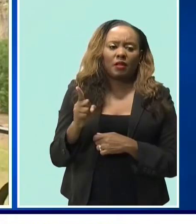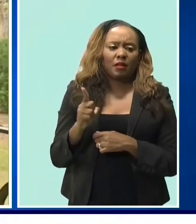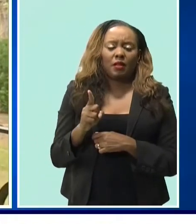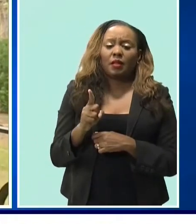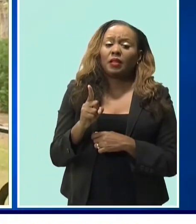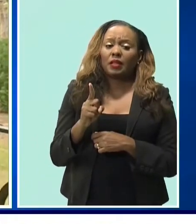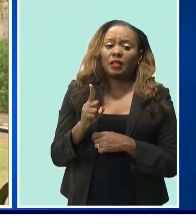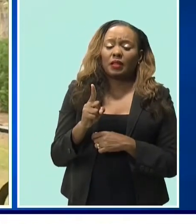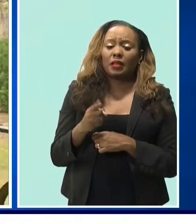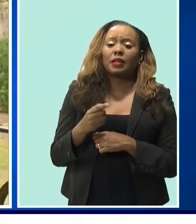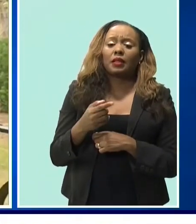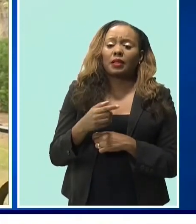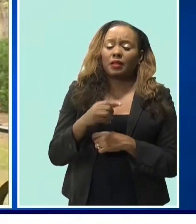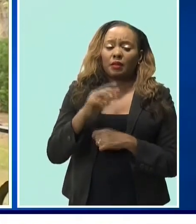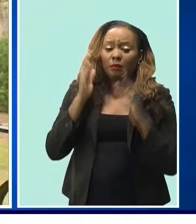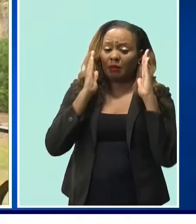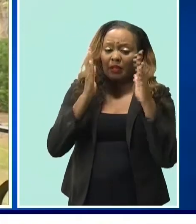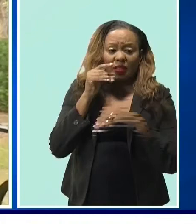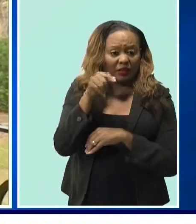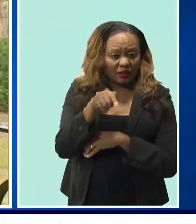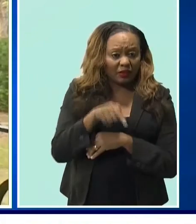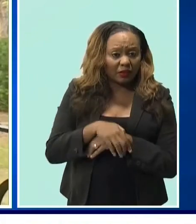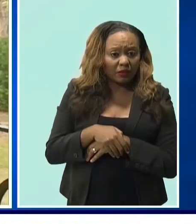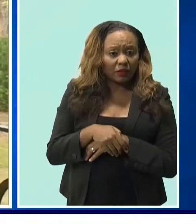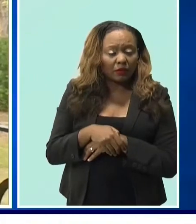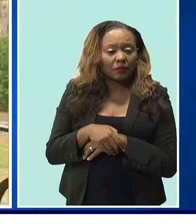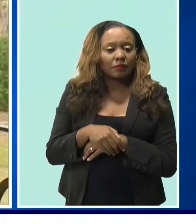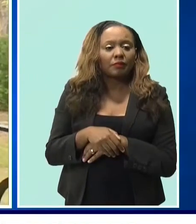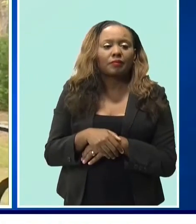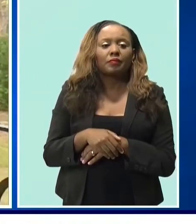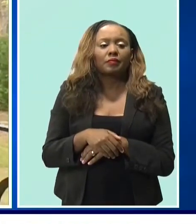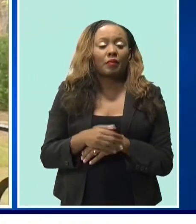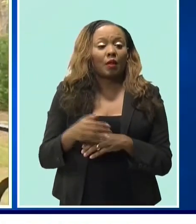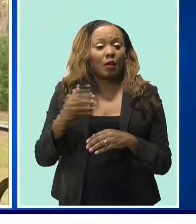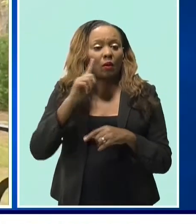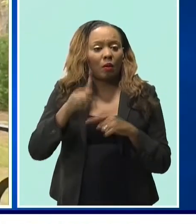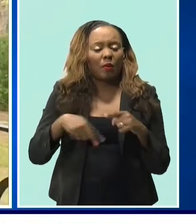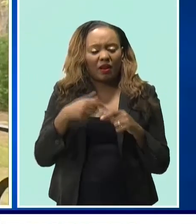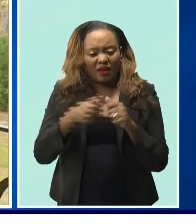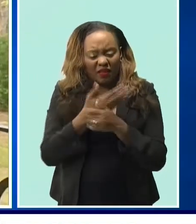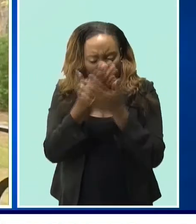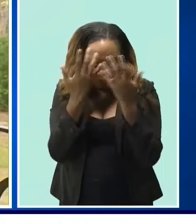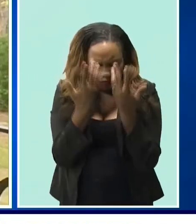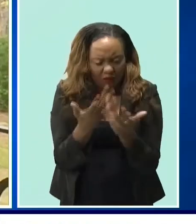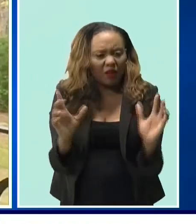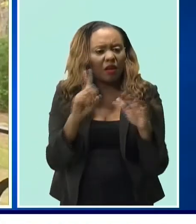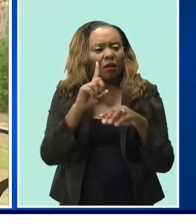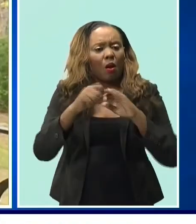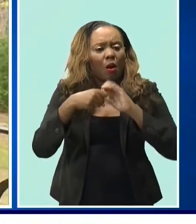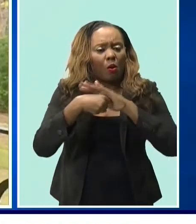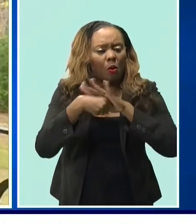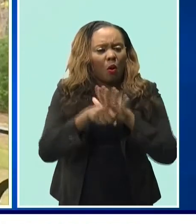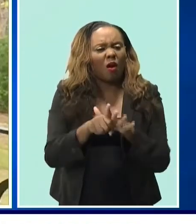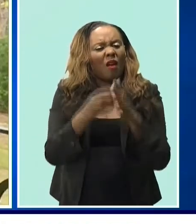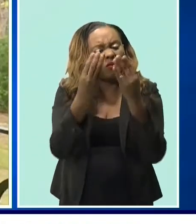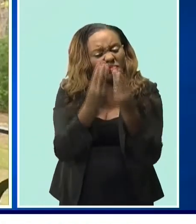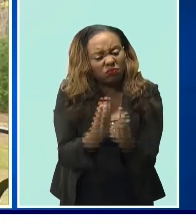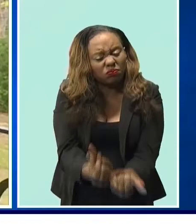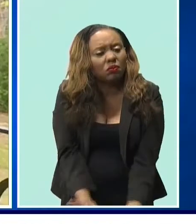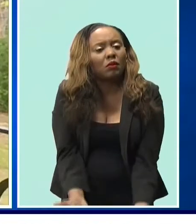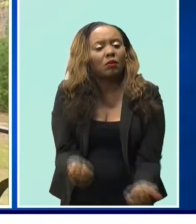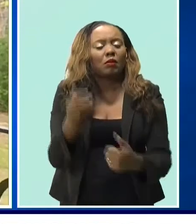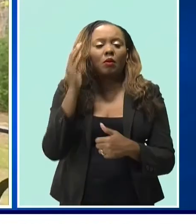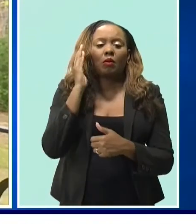notice. Now is not the time, but I want to assure you that when this is all over, that we will have, in a very major